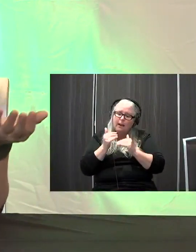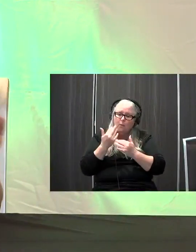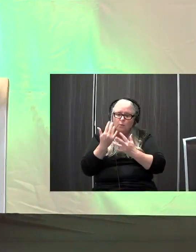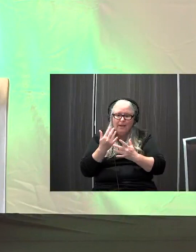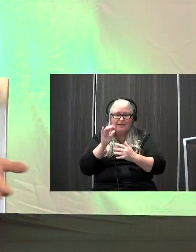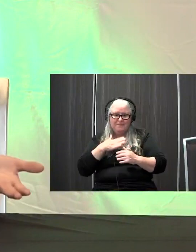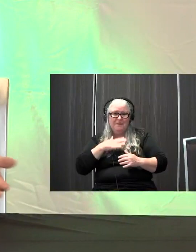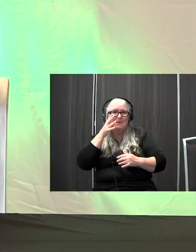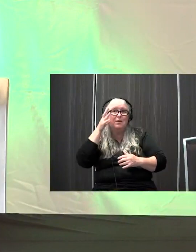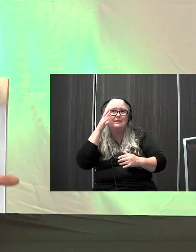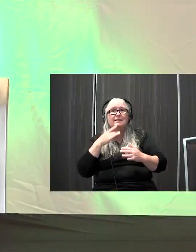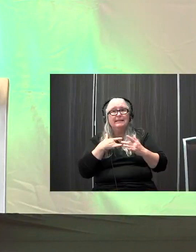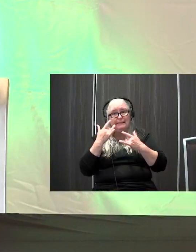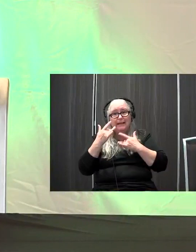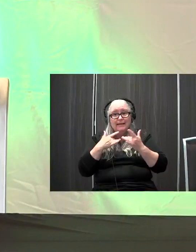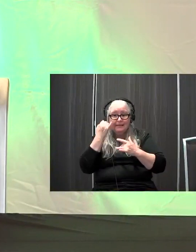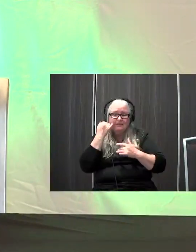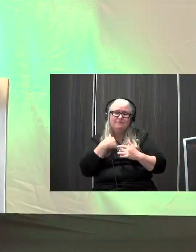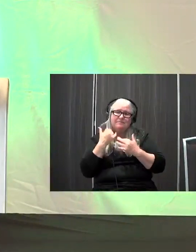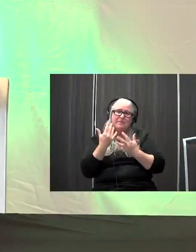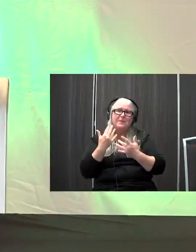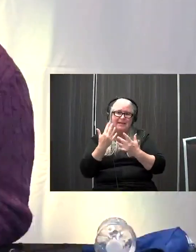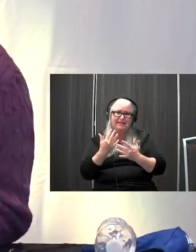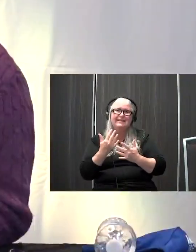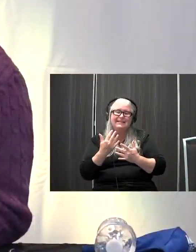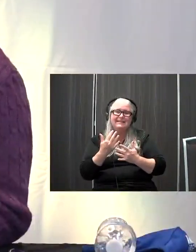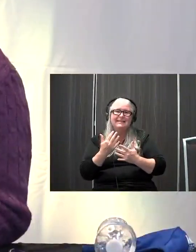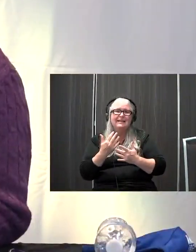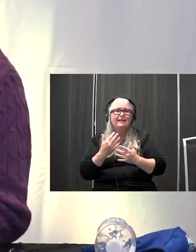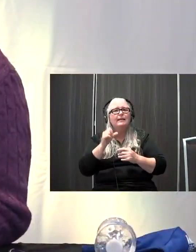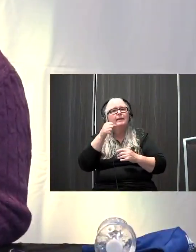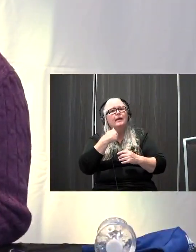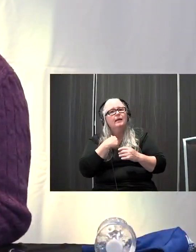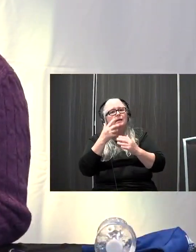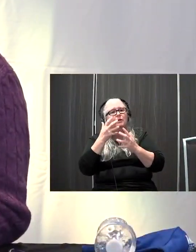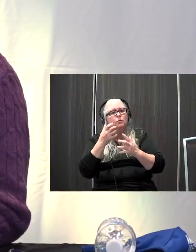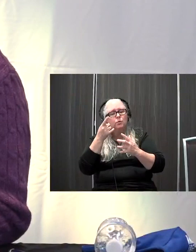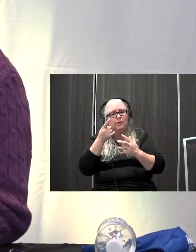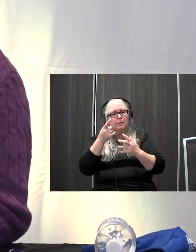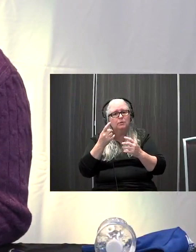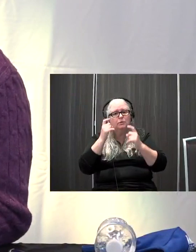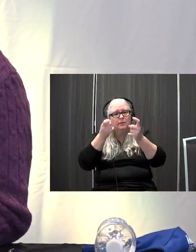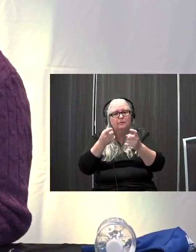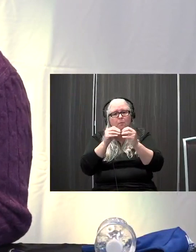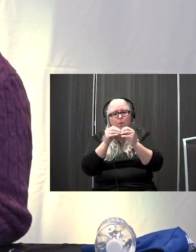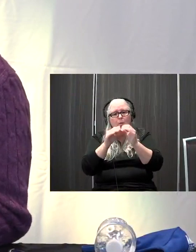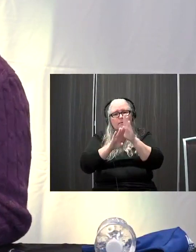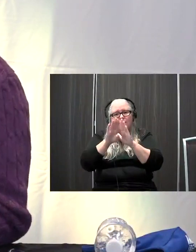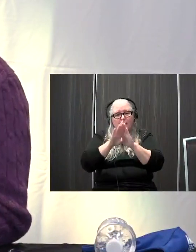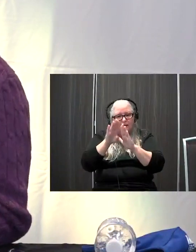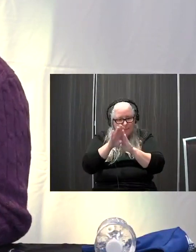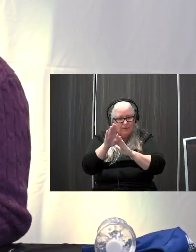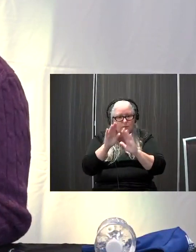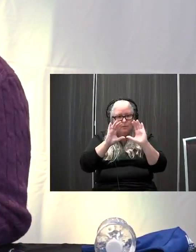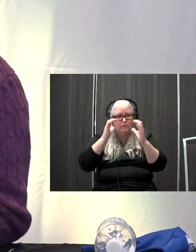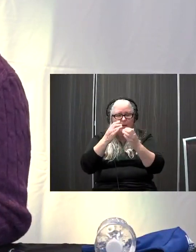are when I act in that way. Yeah, and I just want to throw another developmental framework because I also know, Cole's 15